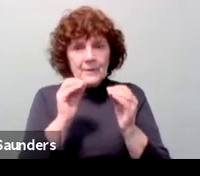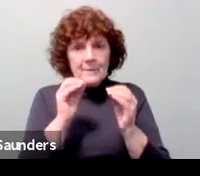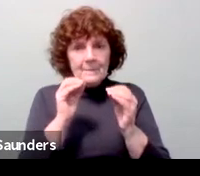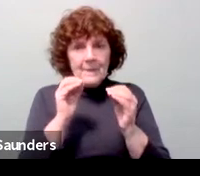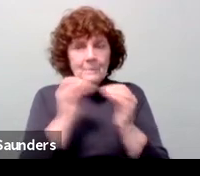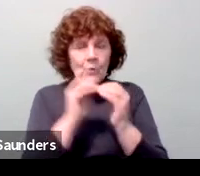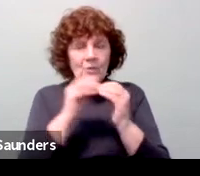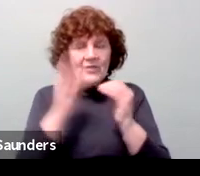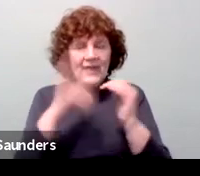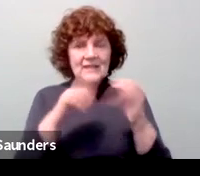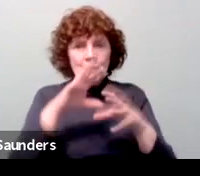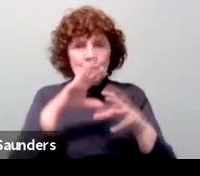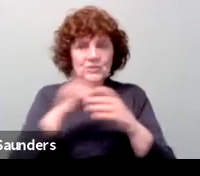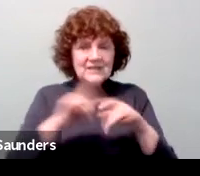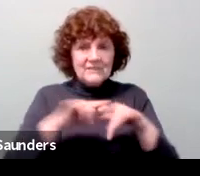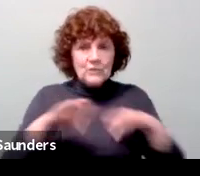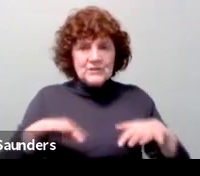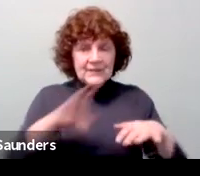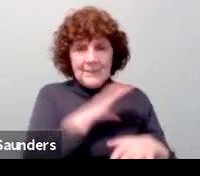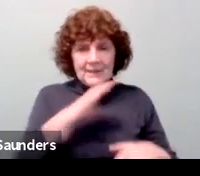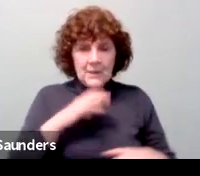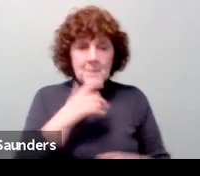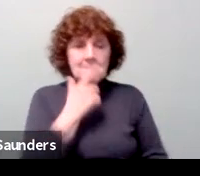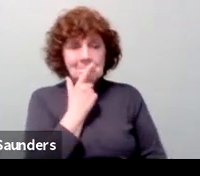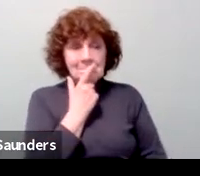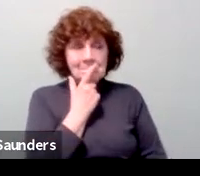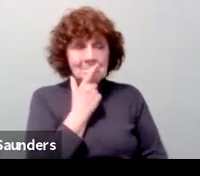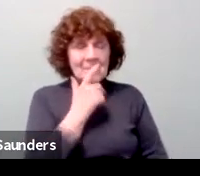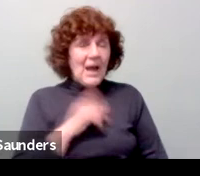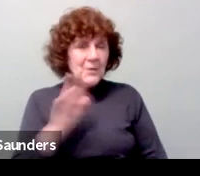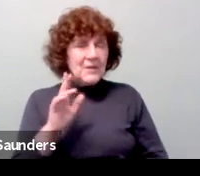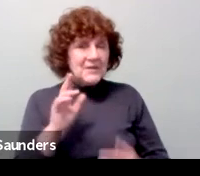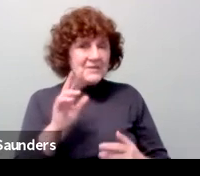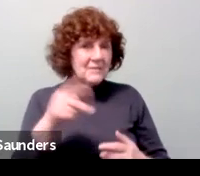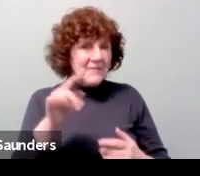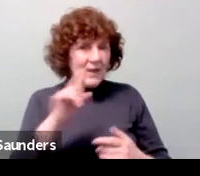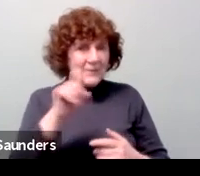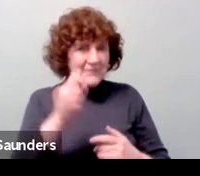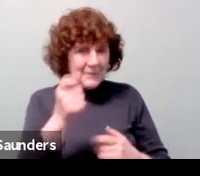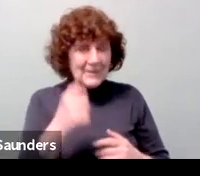committee? Well, I'm going to flip the question a little bit and say, I don't ascribe